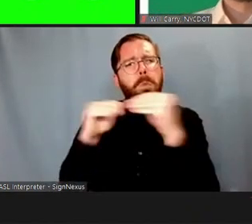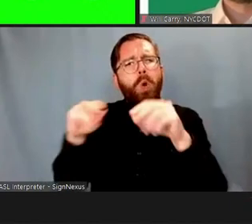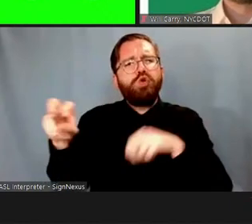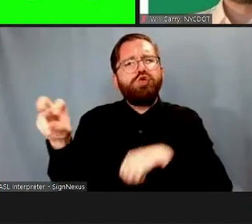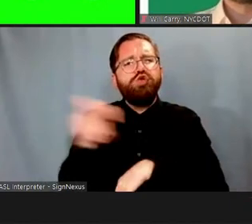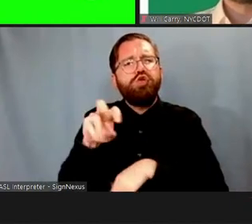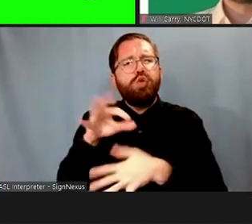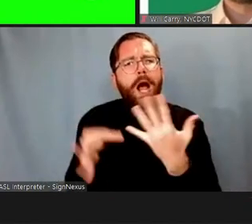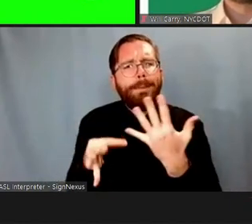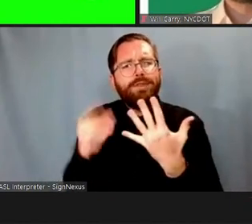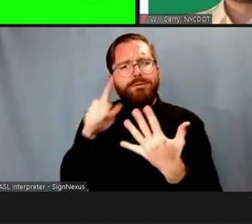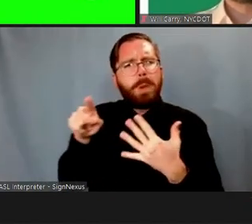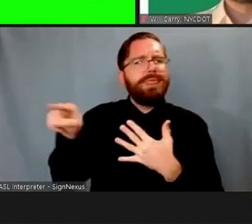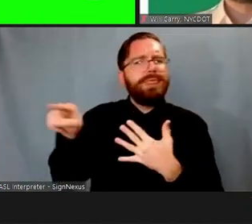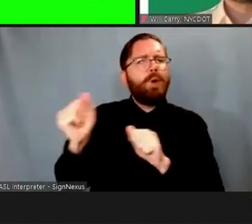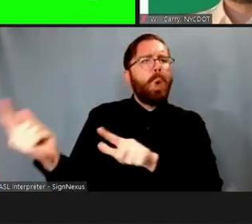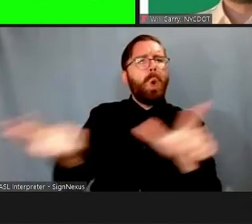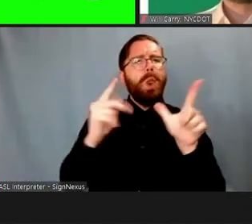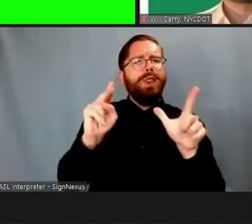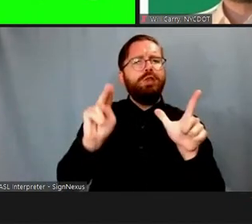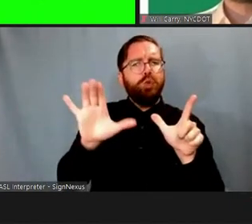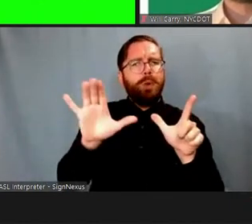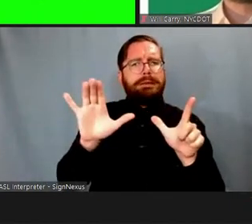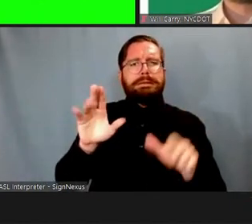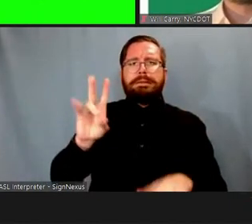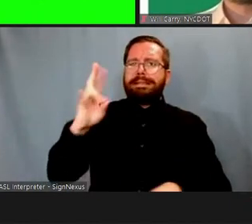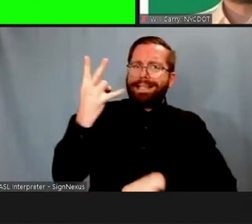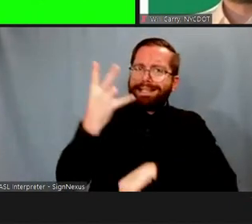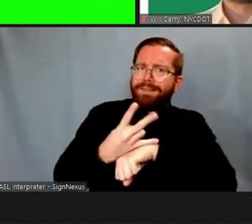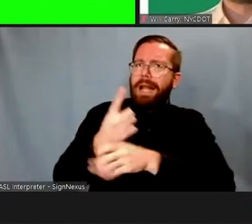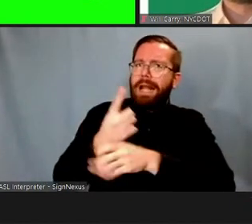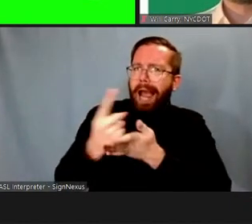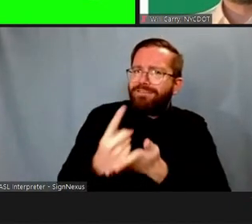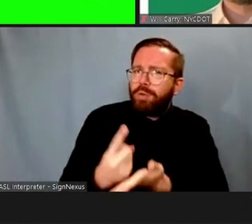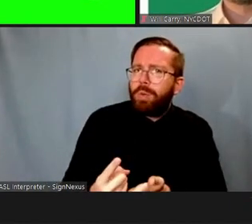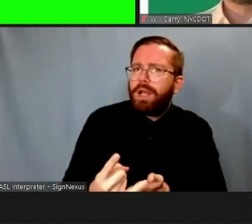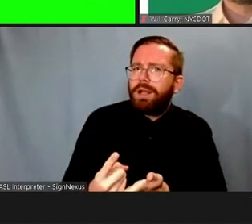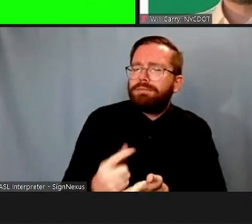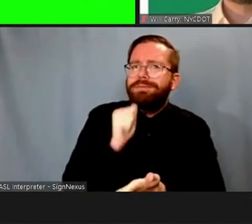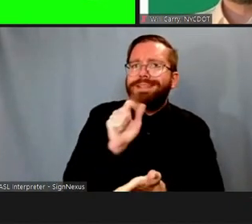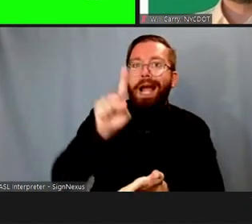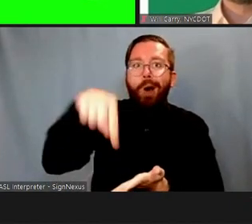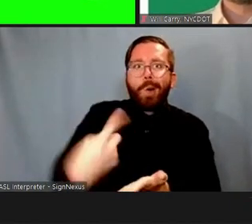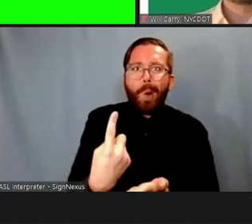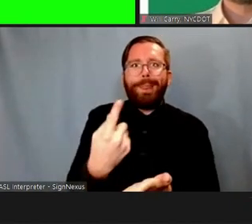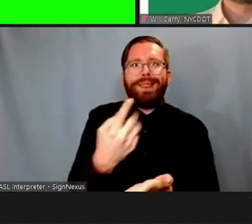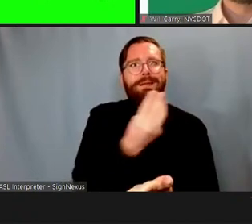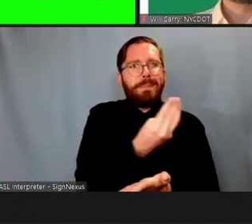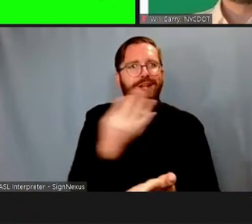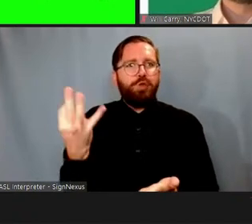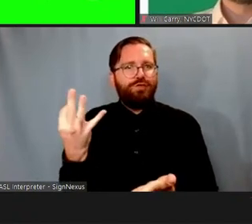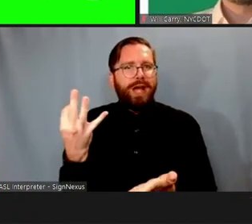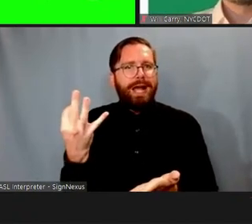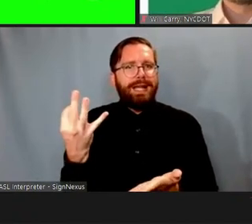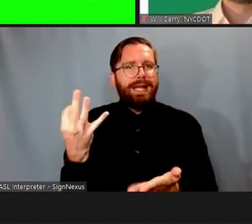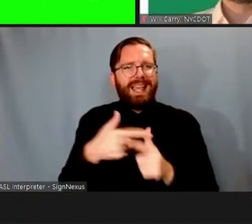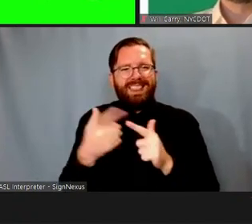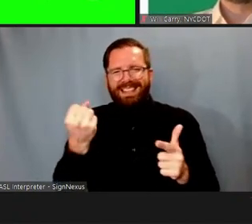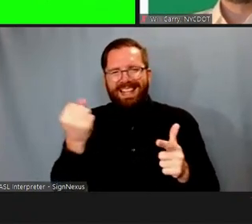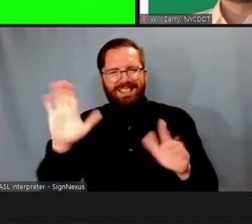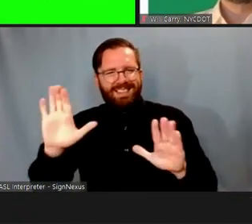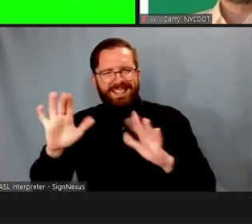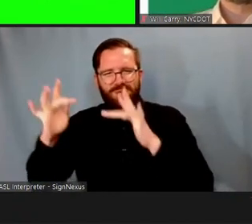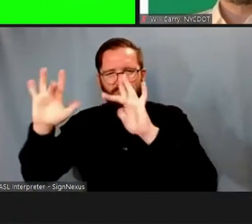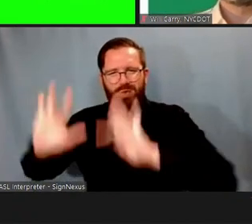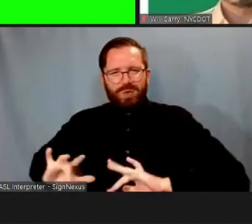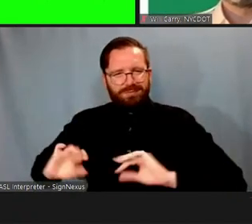options that serve us seven days a week not just during not just monday through friday and this funding source can help